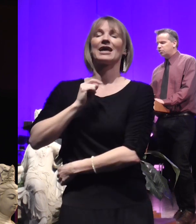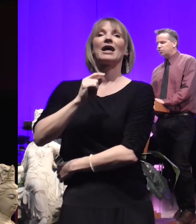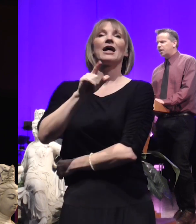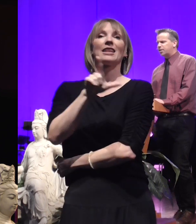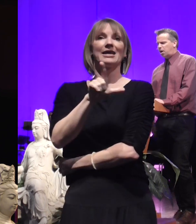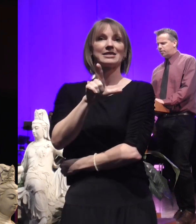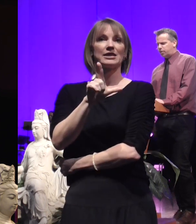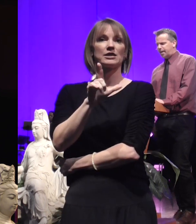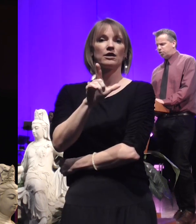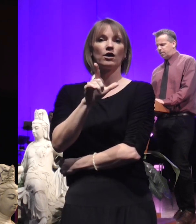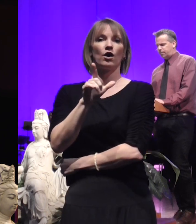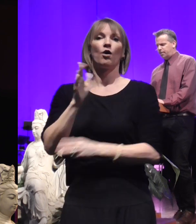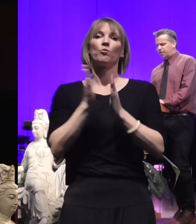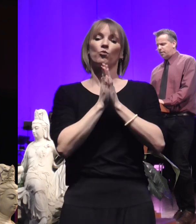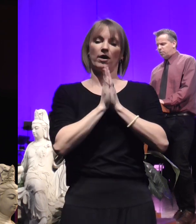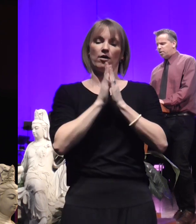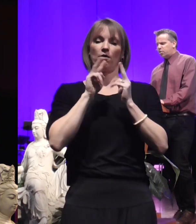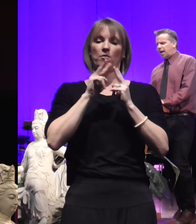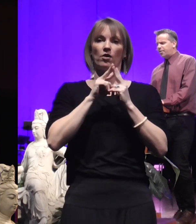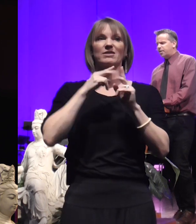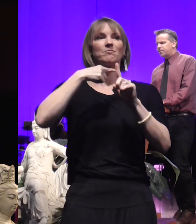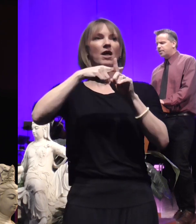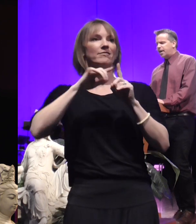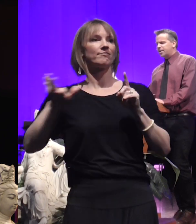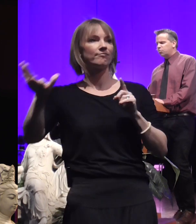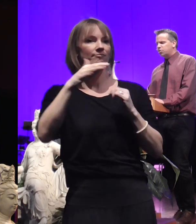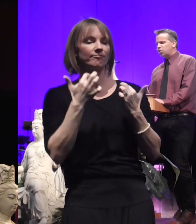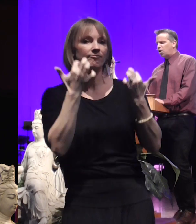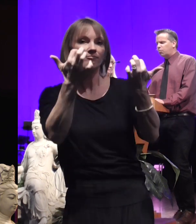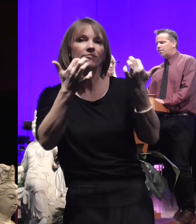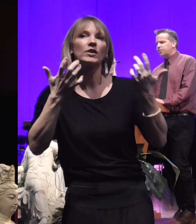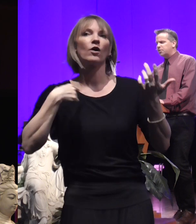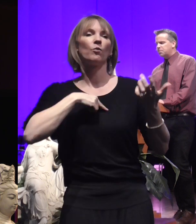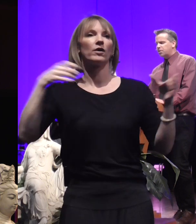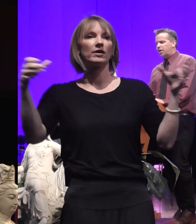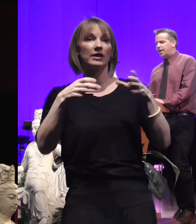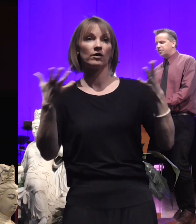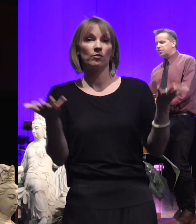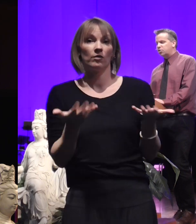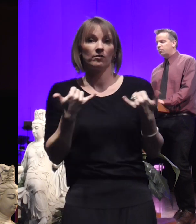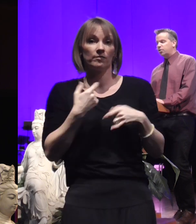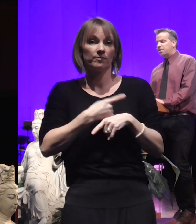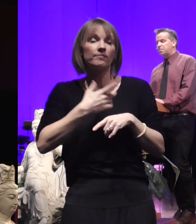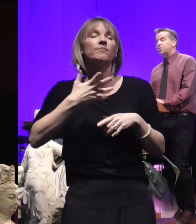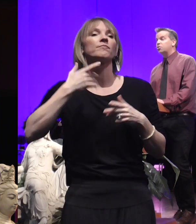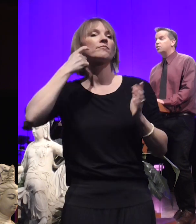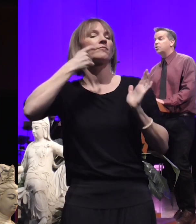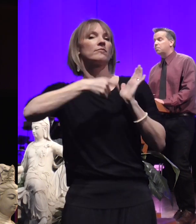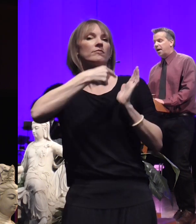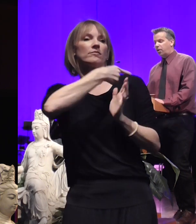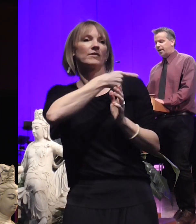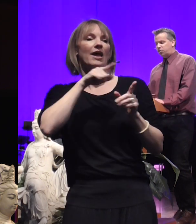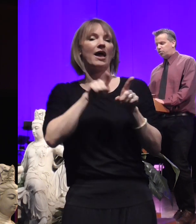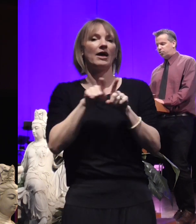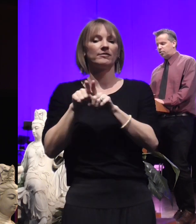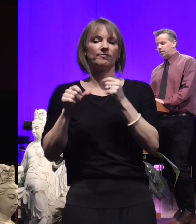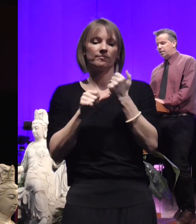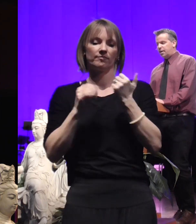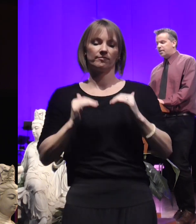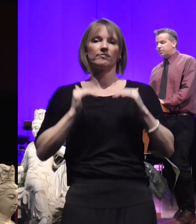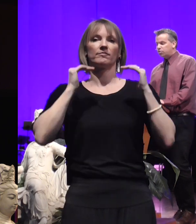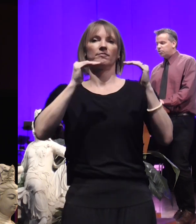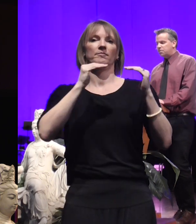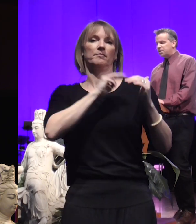licensed practitioners, and congregation, we are gathered here today to install Reverend Zamira as an associate minister here at Mile High